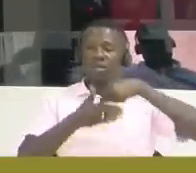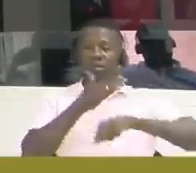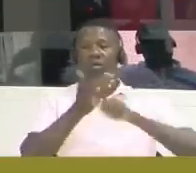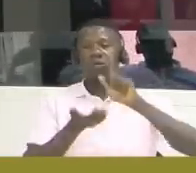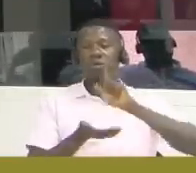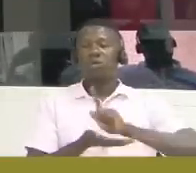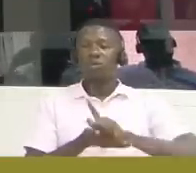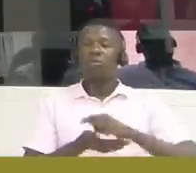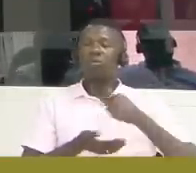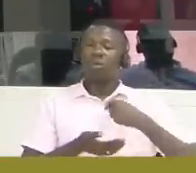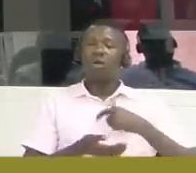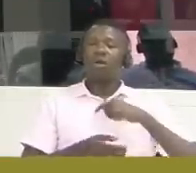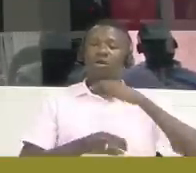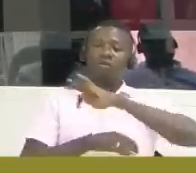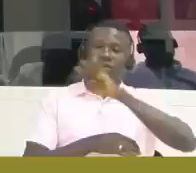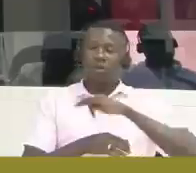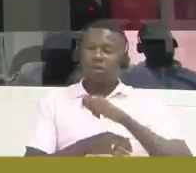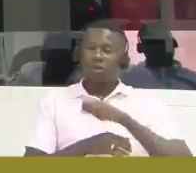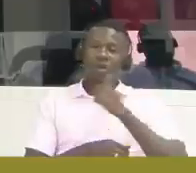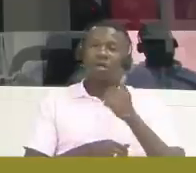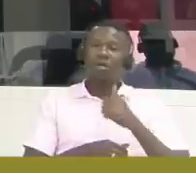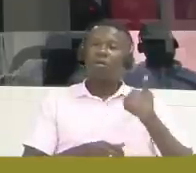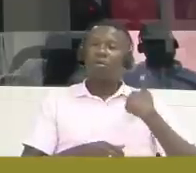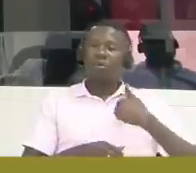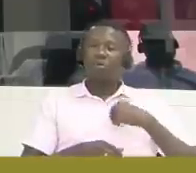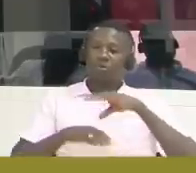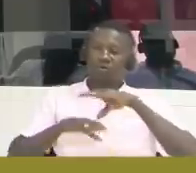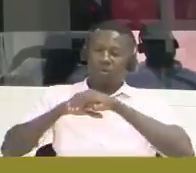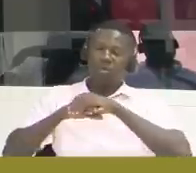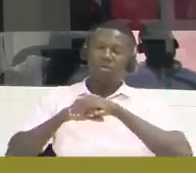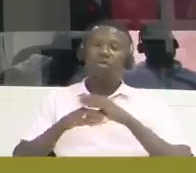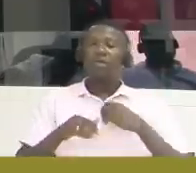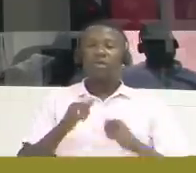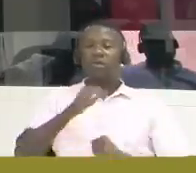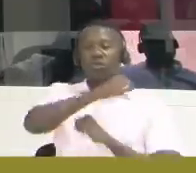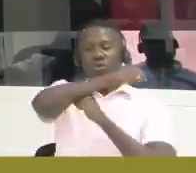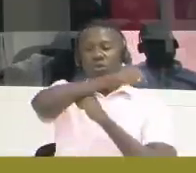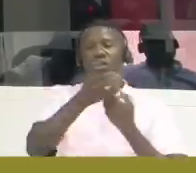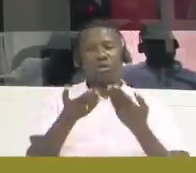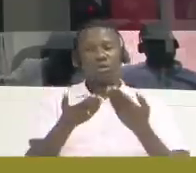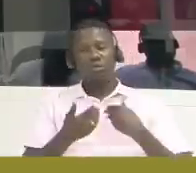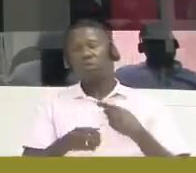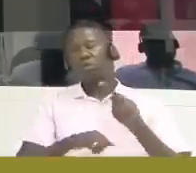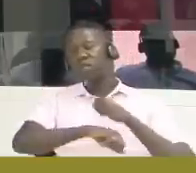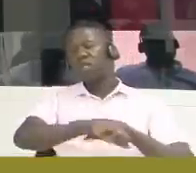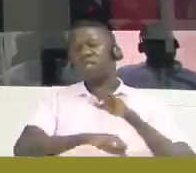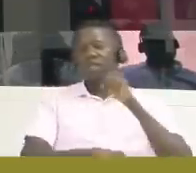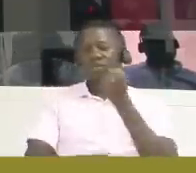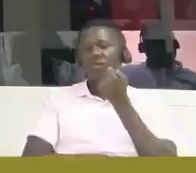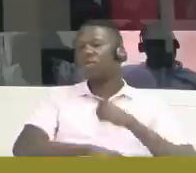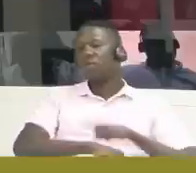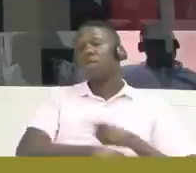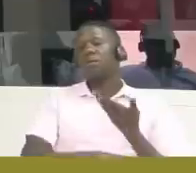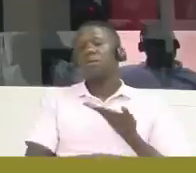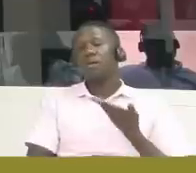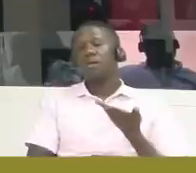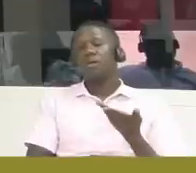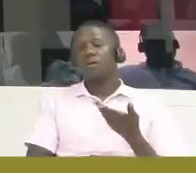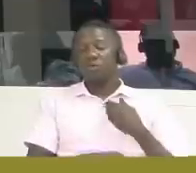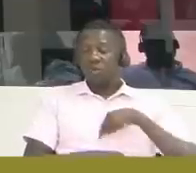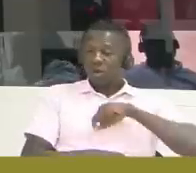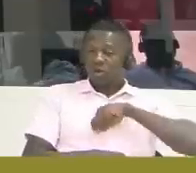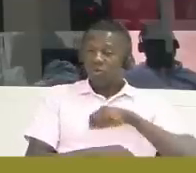my family and my neighborhood, for the support they gave to me during those difficult times. On my